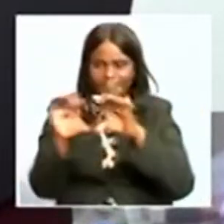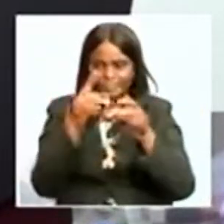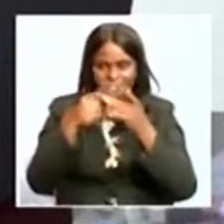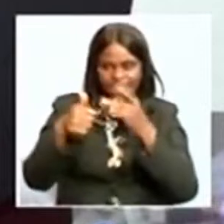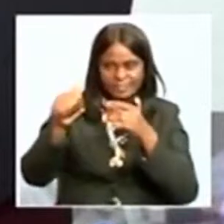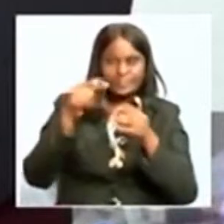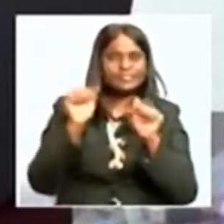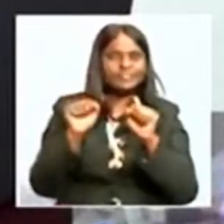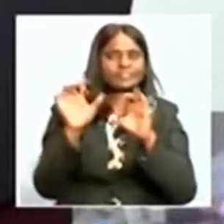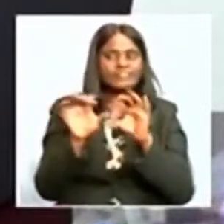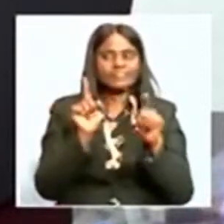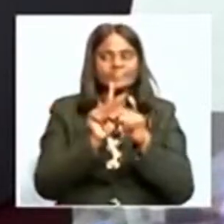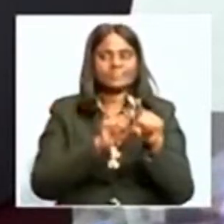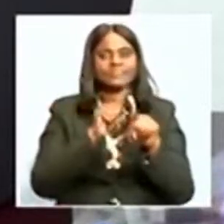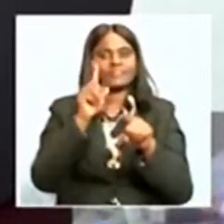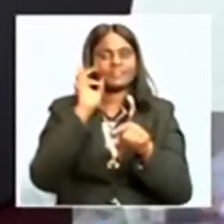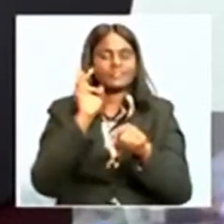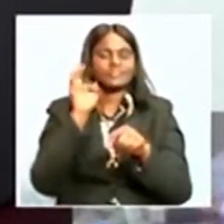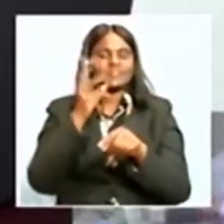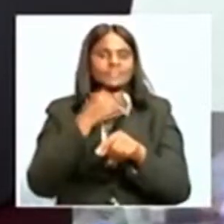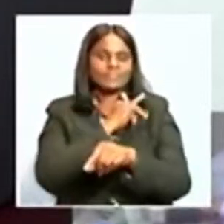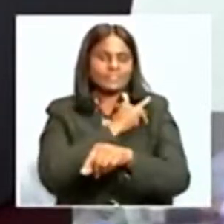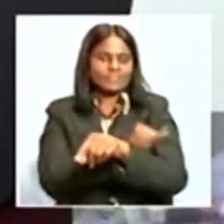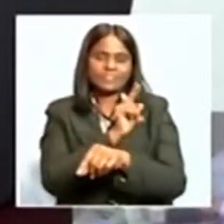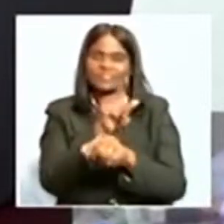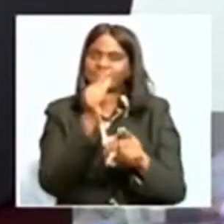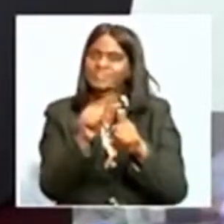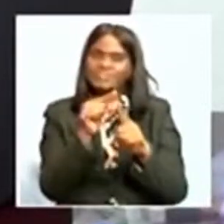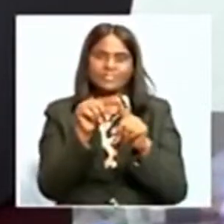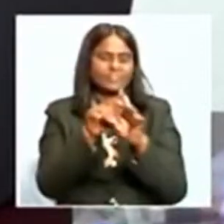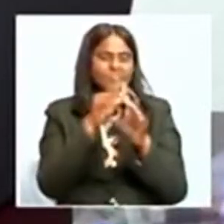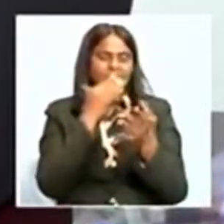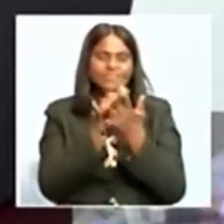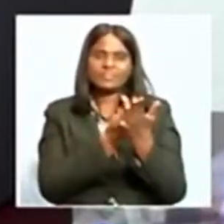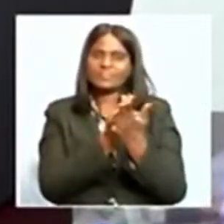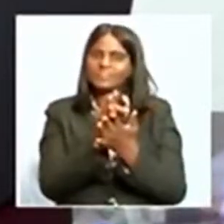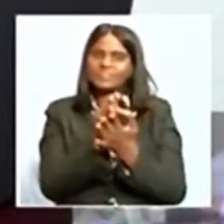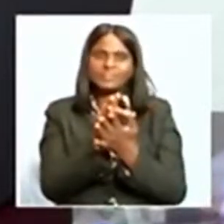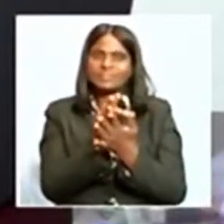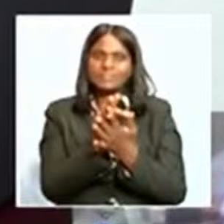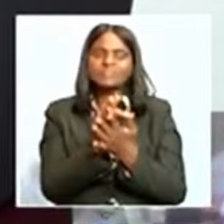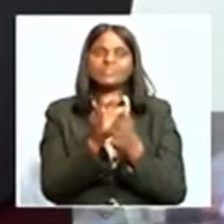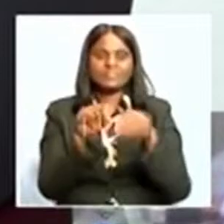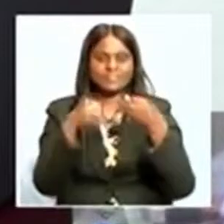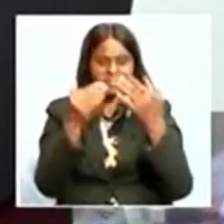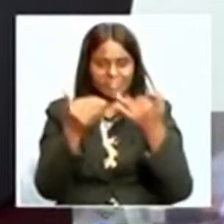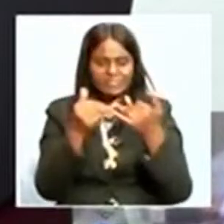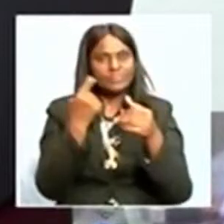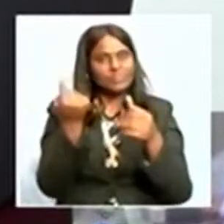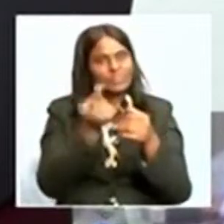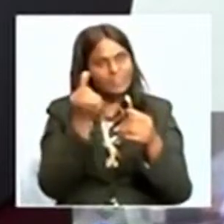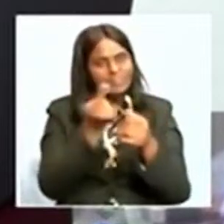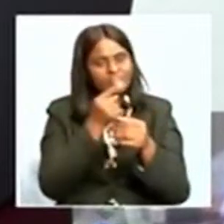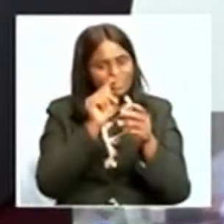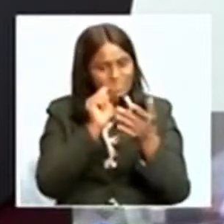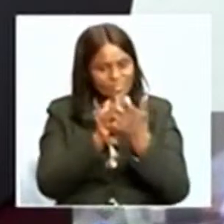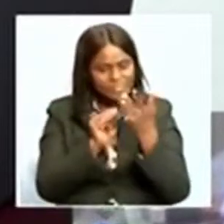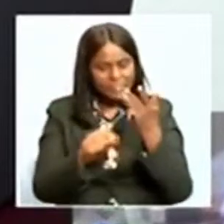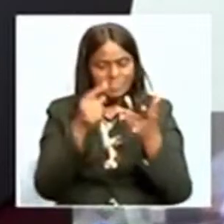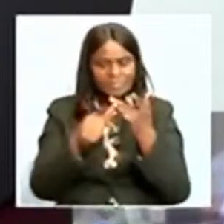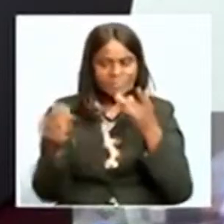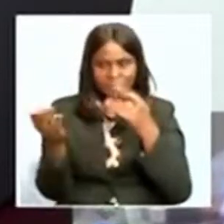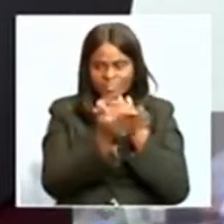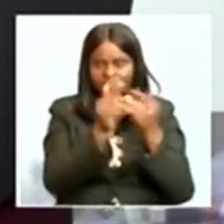is and they will have immunity. So these words in good faith, they are giving context as to what